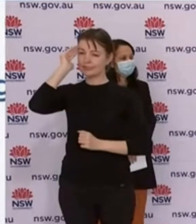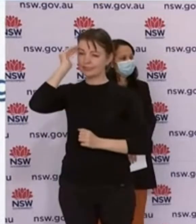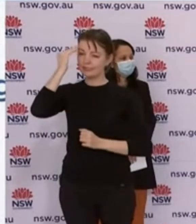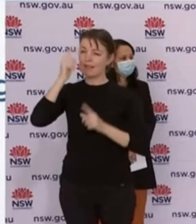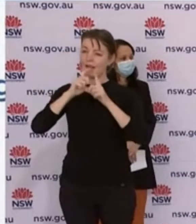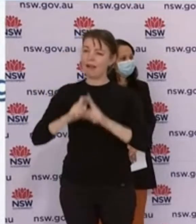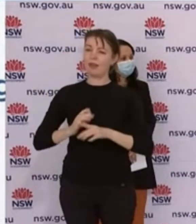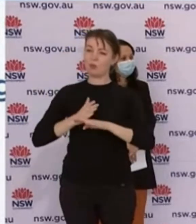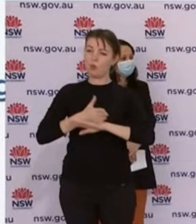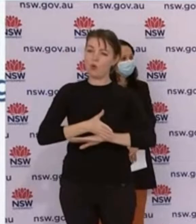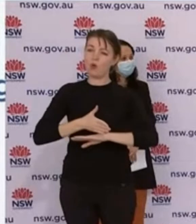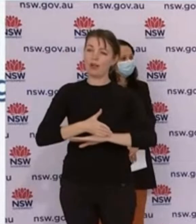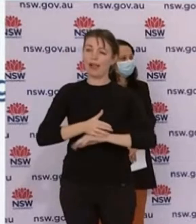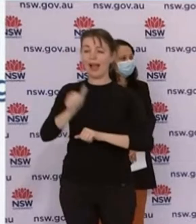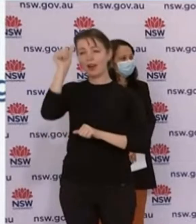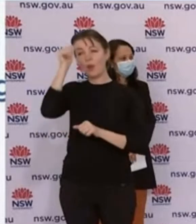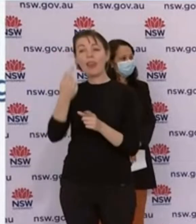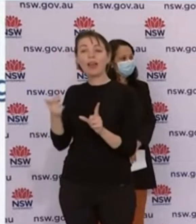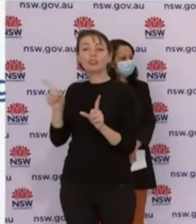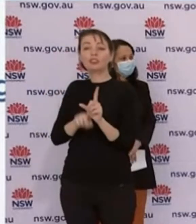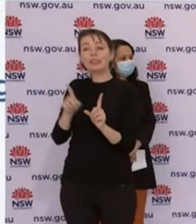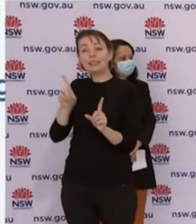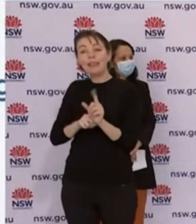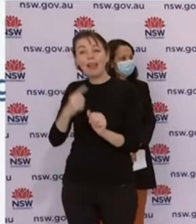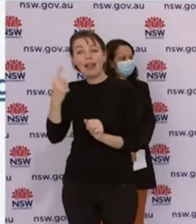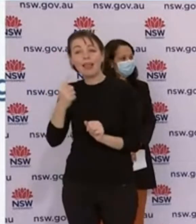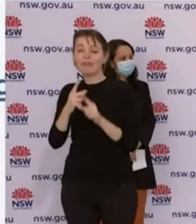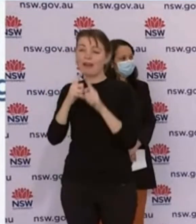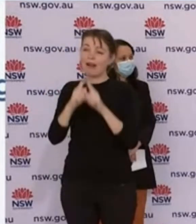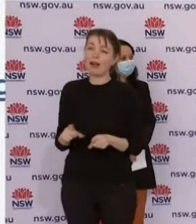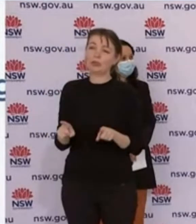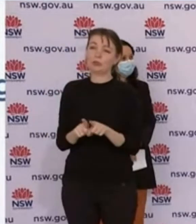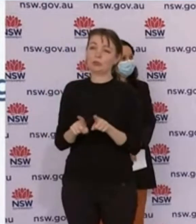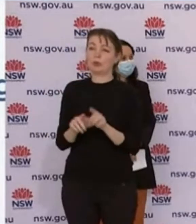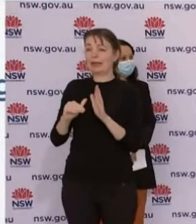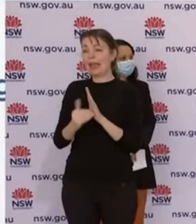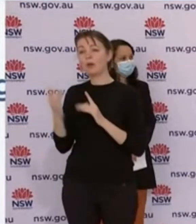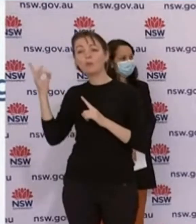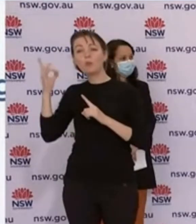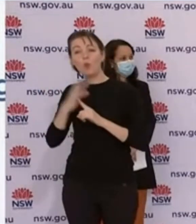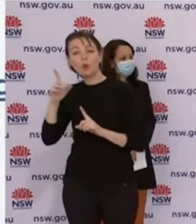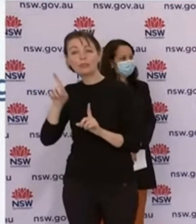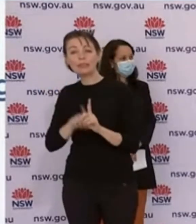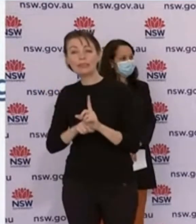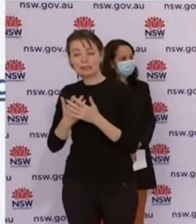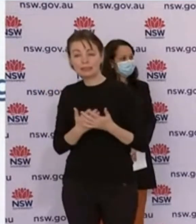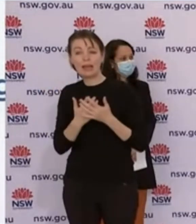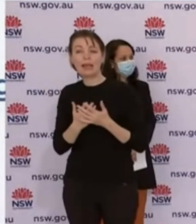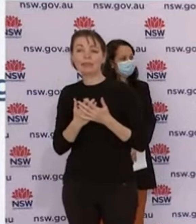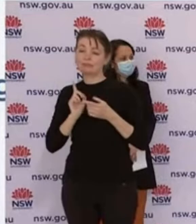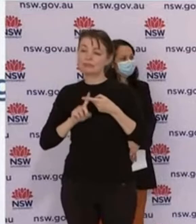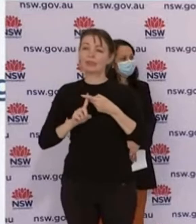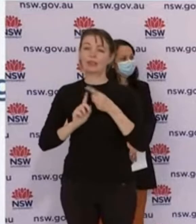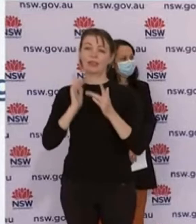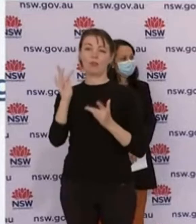through it. Your Year 11 was disrupted last year, and of course now you're learning from home in a really crucial period of your schooling. But it's